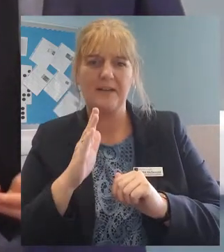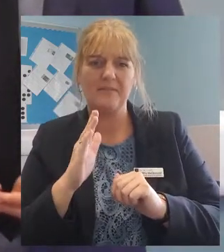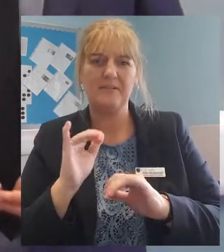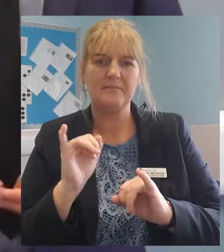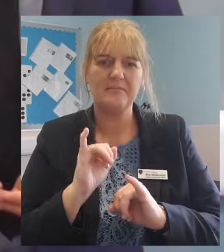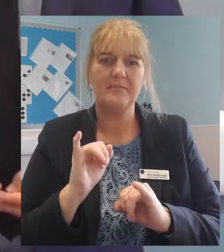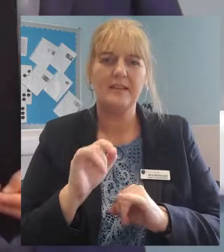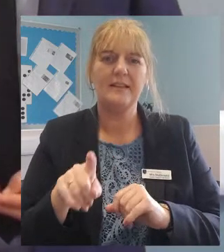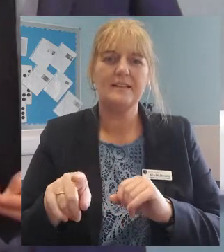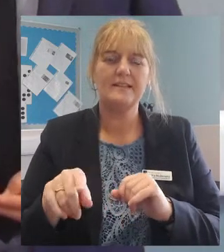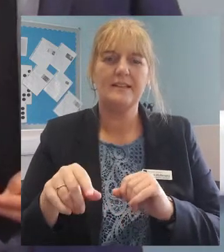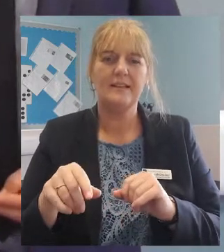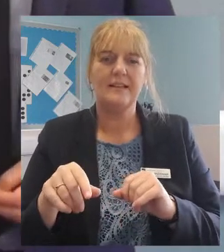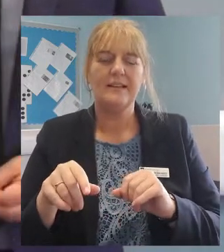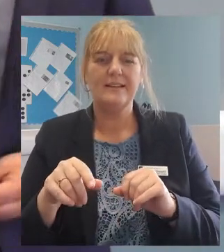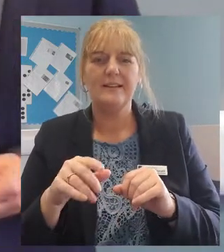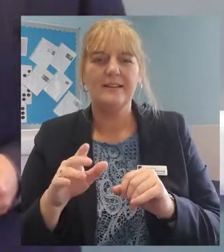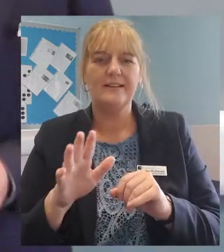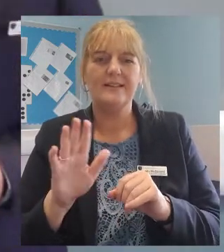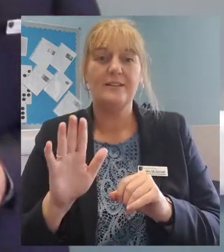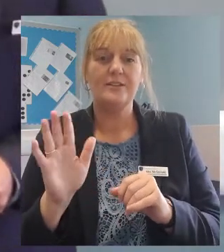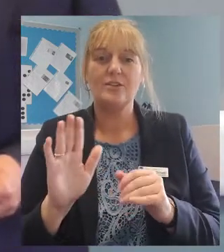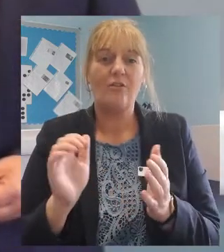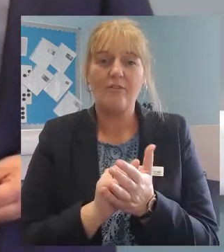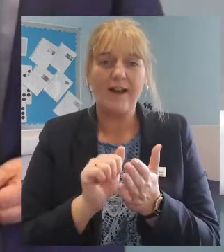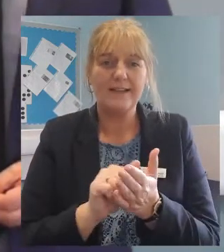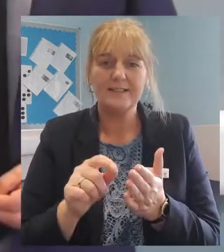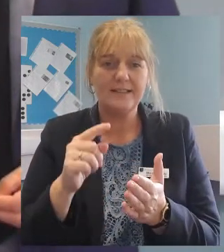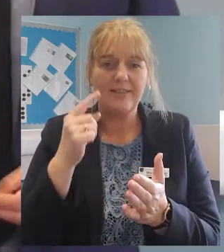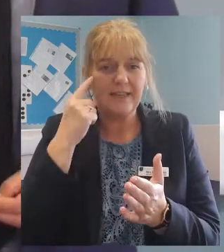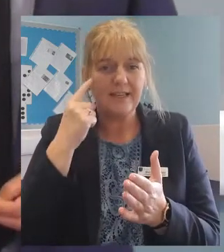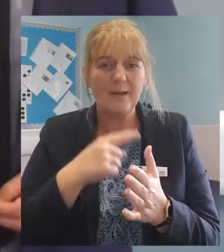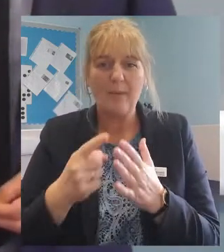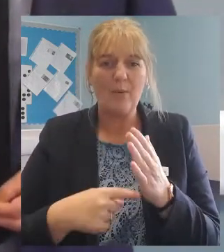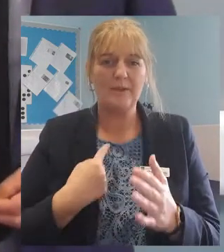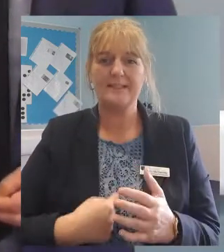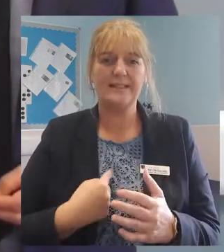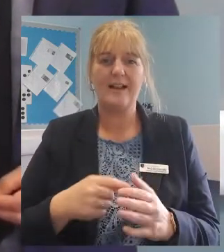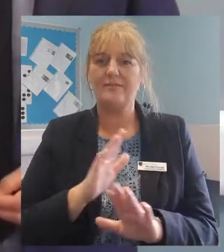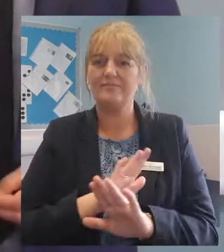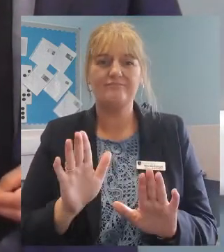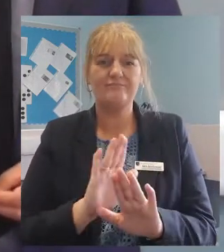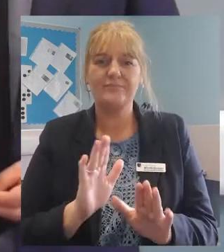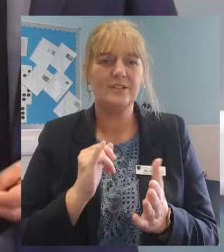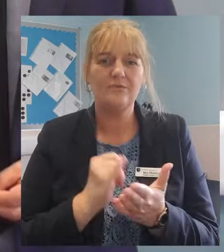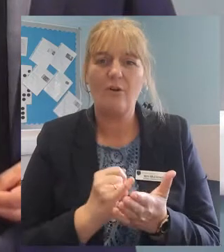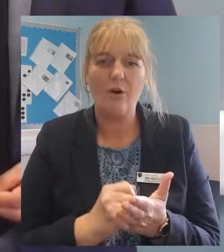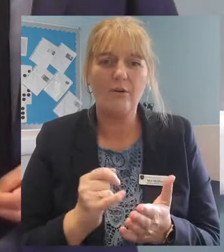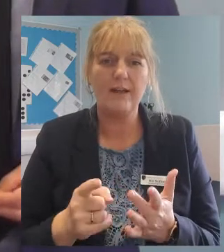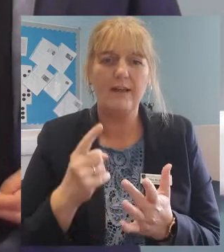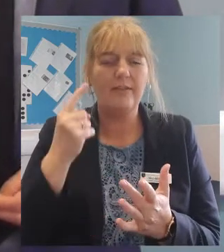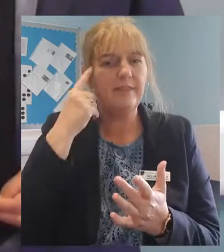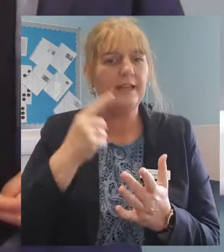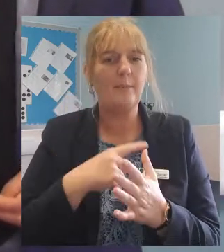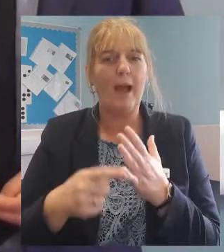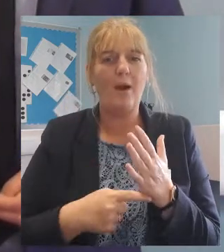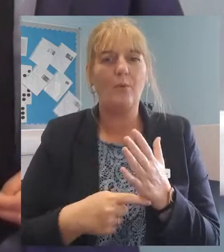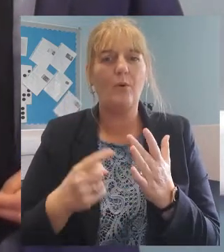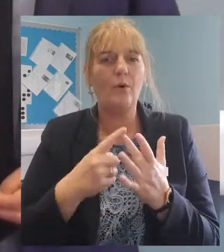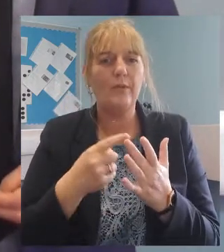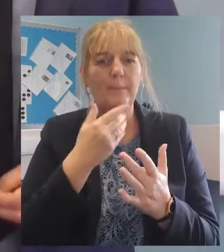your boots, or big-headed. So humility is about not thinking too much of yourself and thinking about